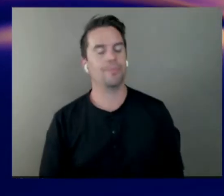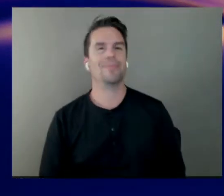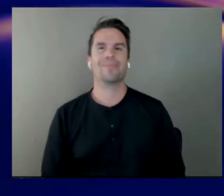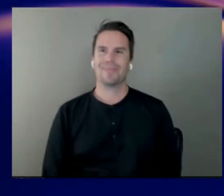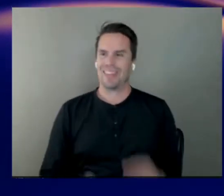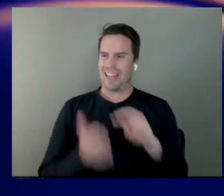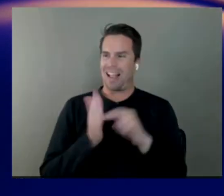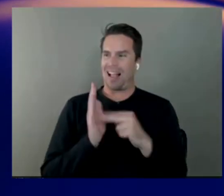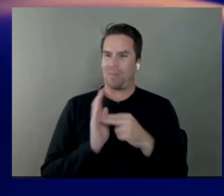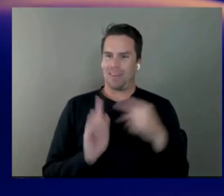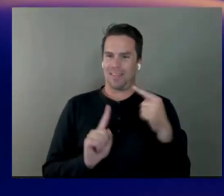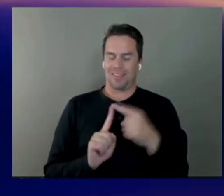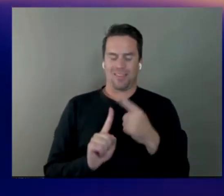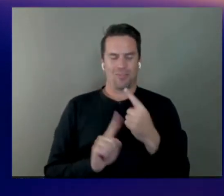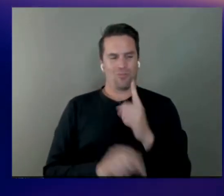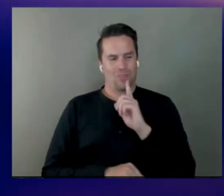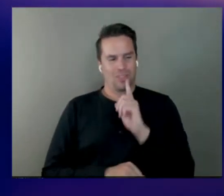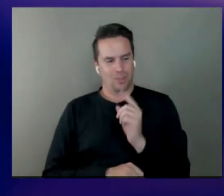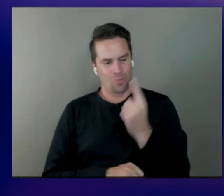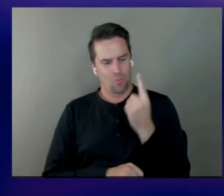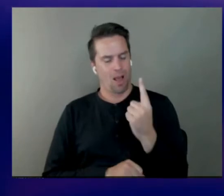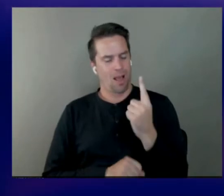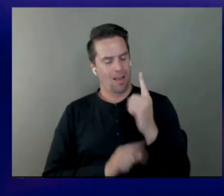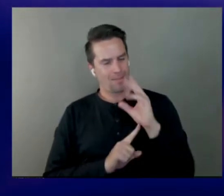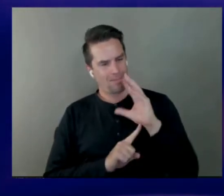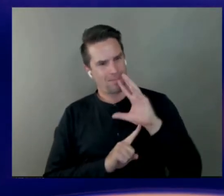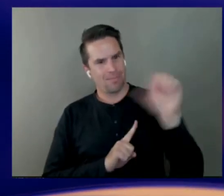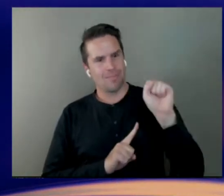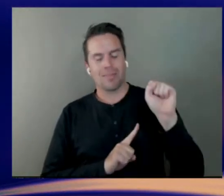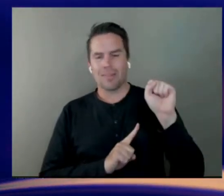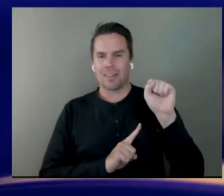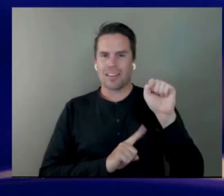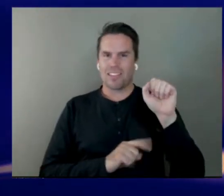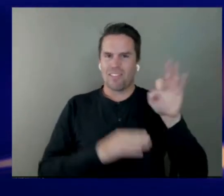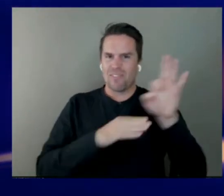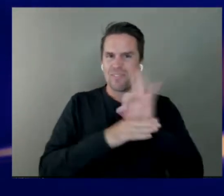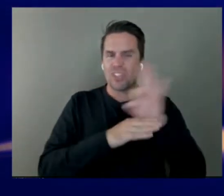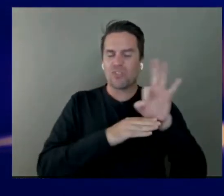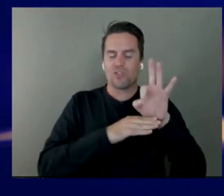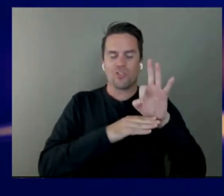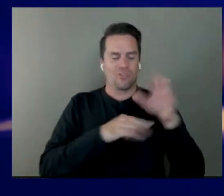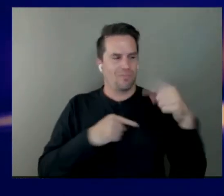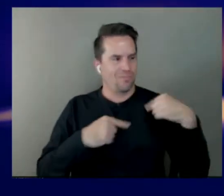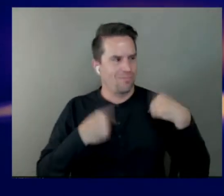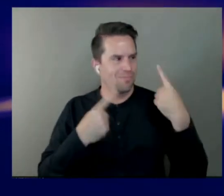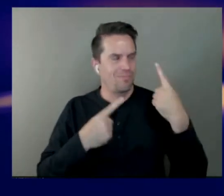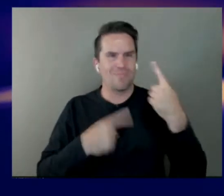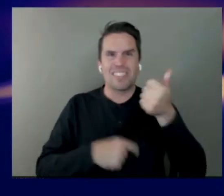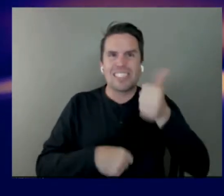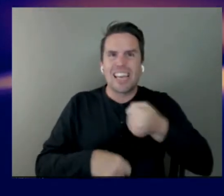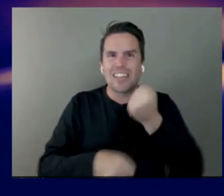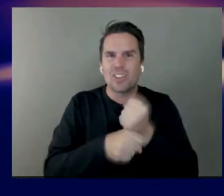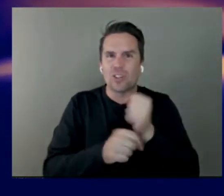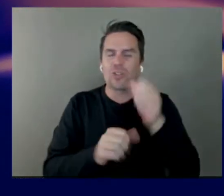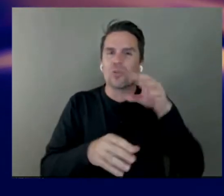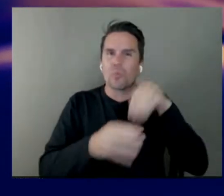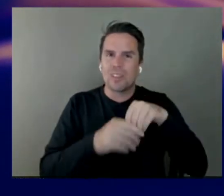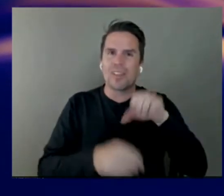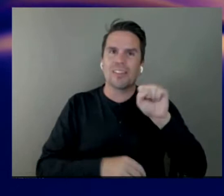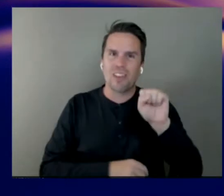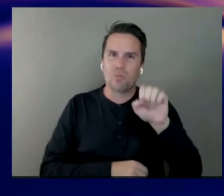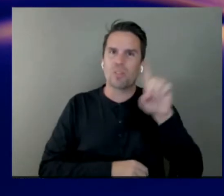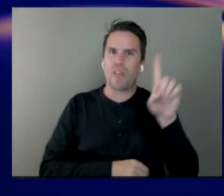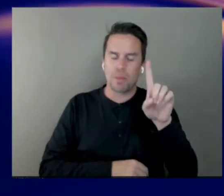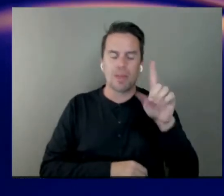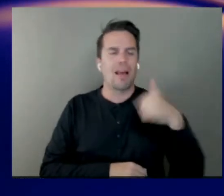incredible amount of features that have been launched over the last decade in software development. I remember when we didn't